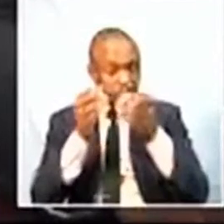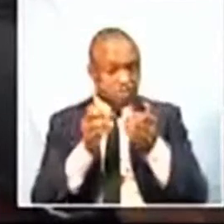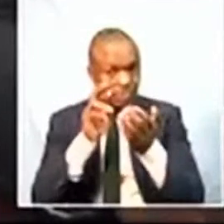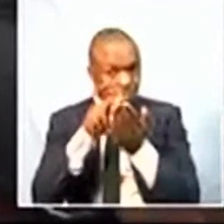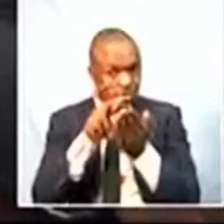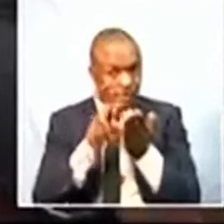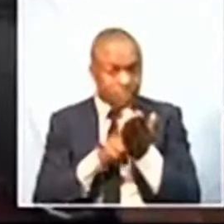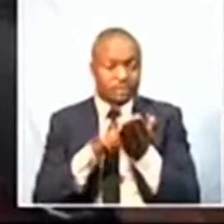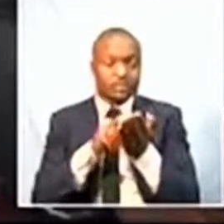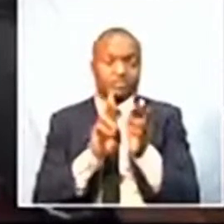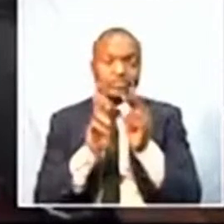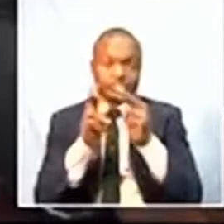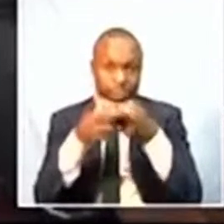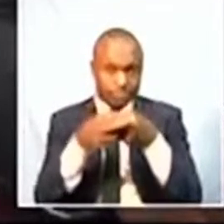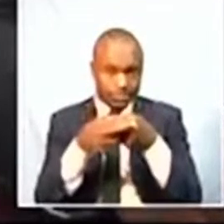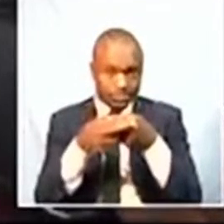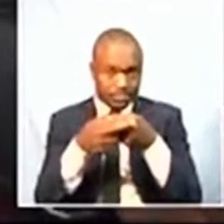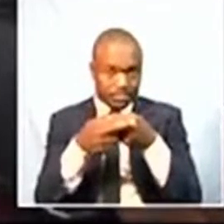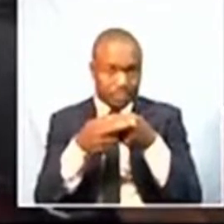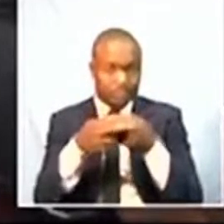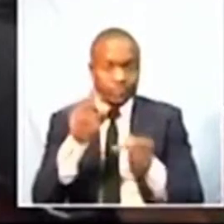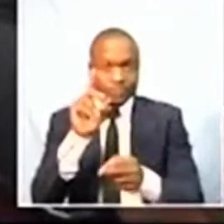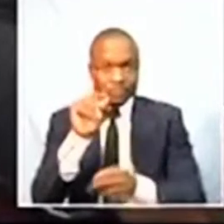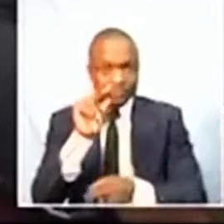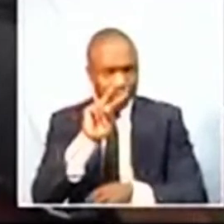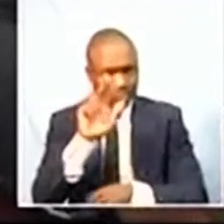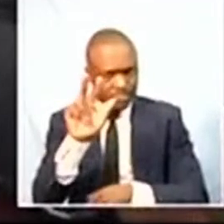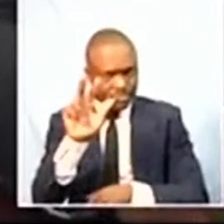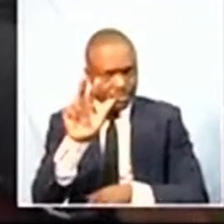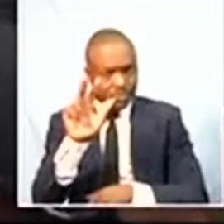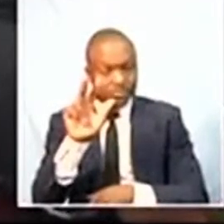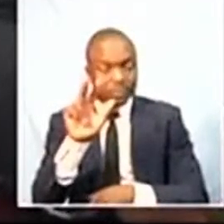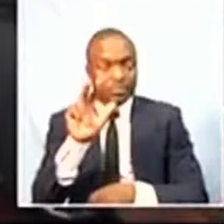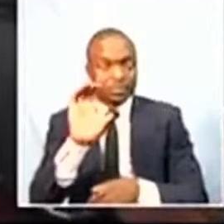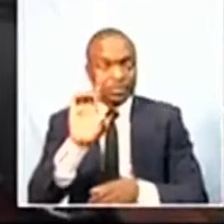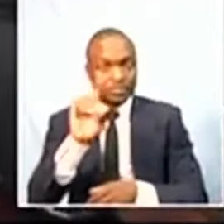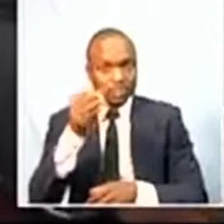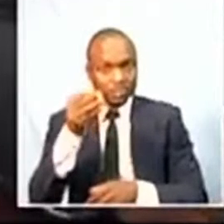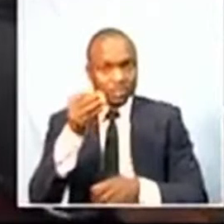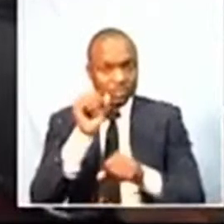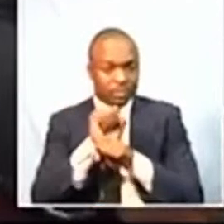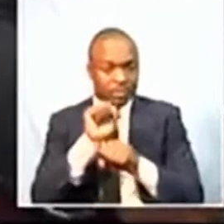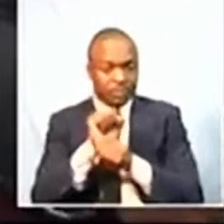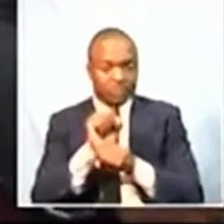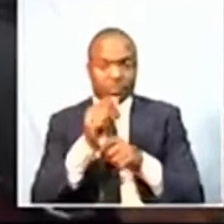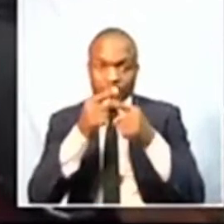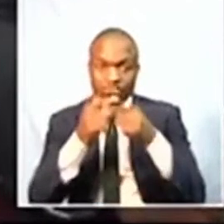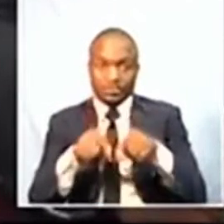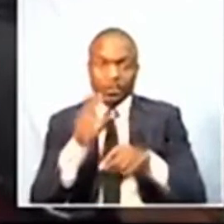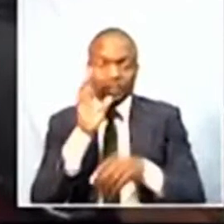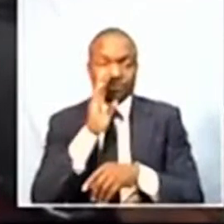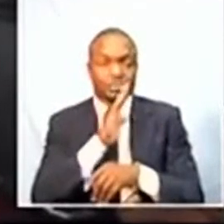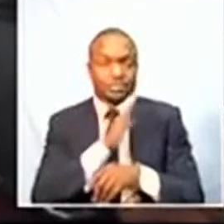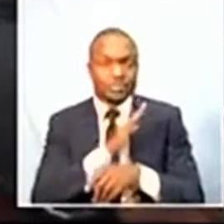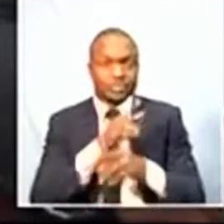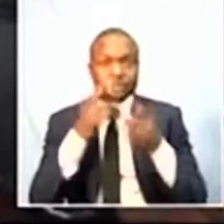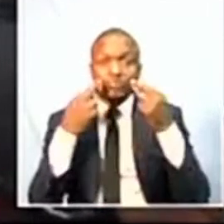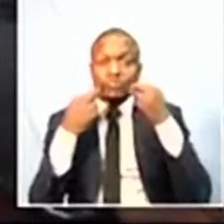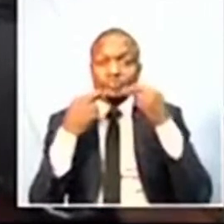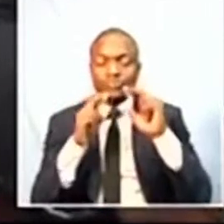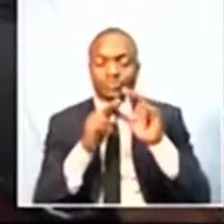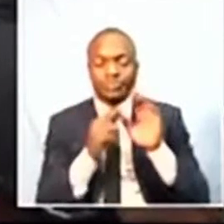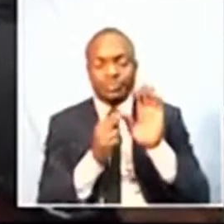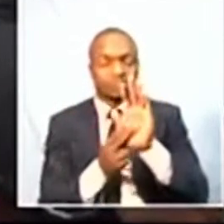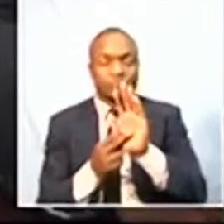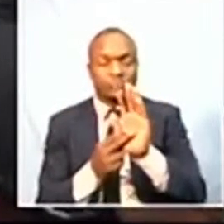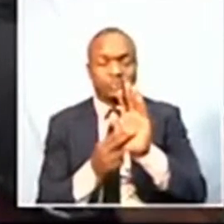that a reconciliation of the 2023 CDF performance was undertaken and the results are shown in